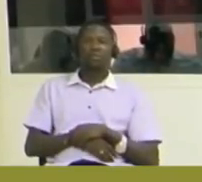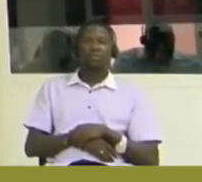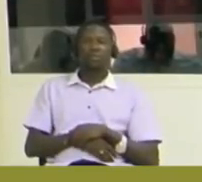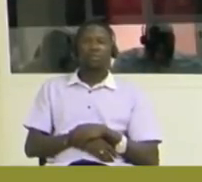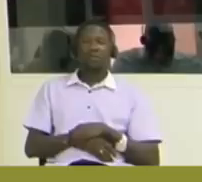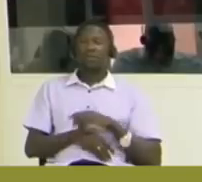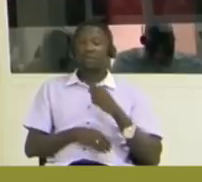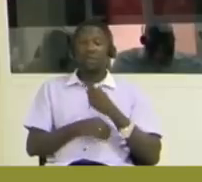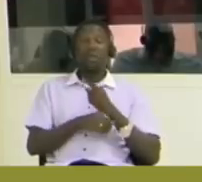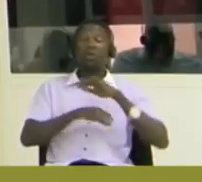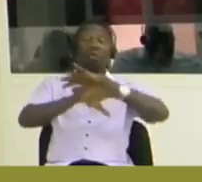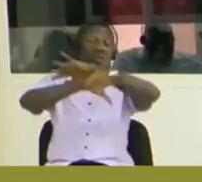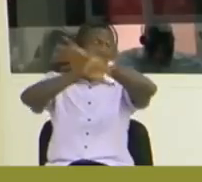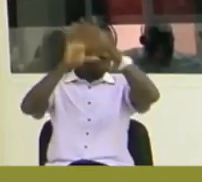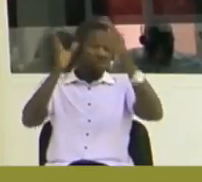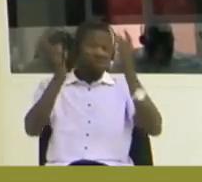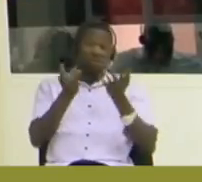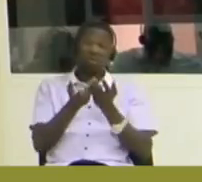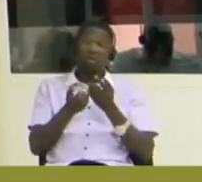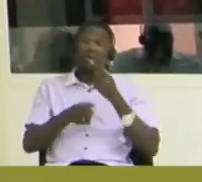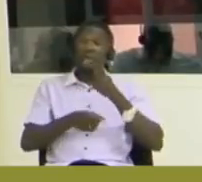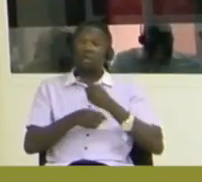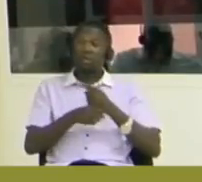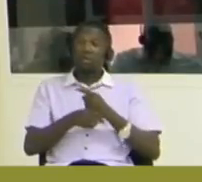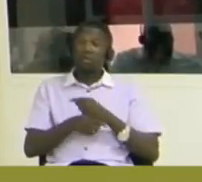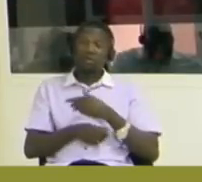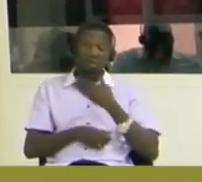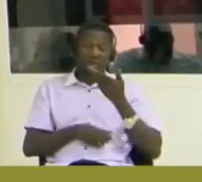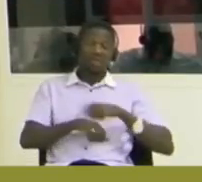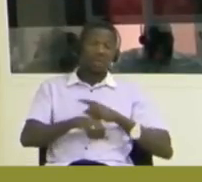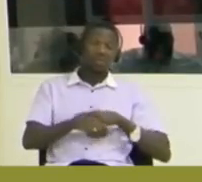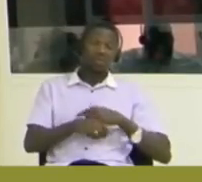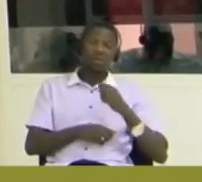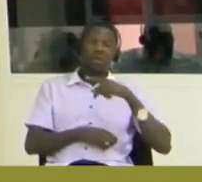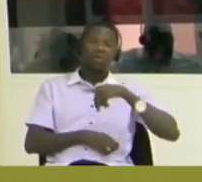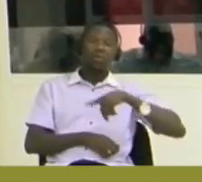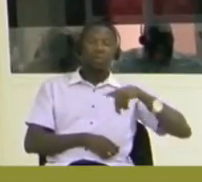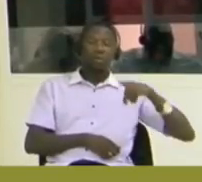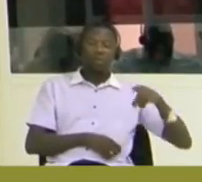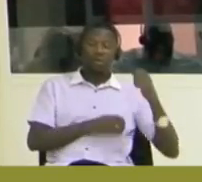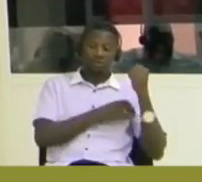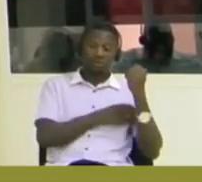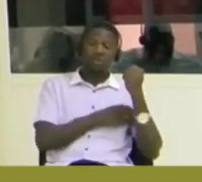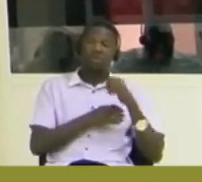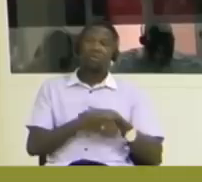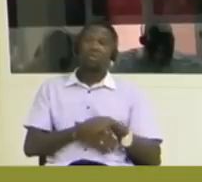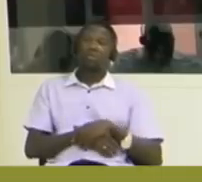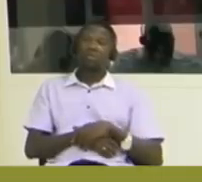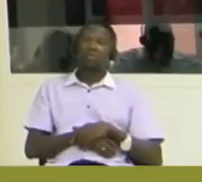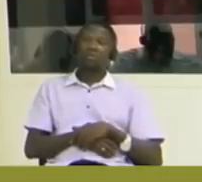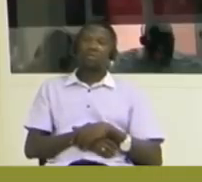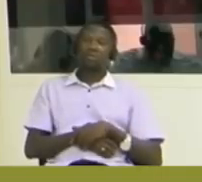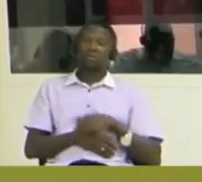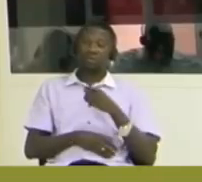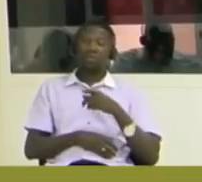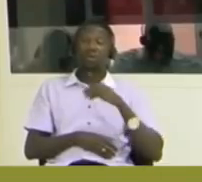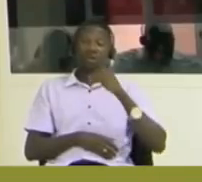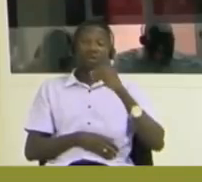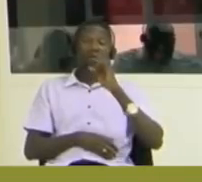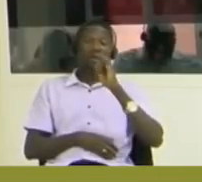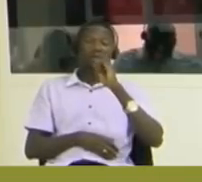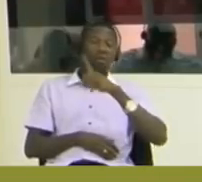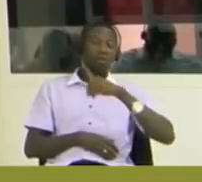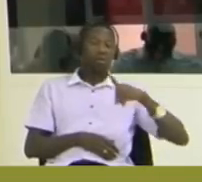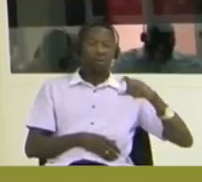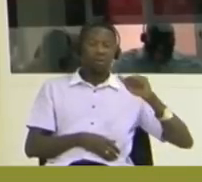Gambia was a PPP stronghold. So Dipakunda was not in isolation. So